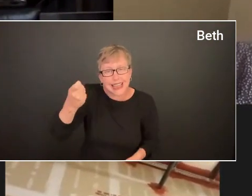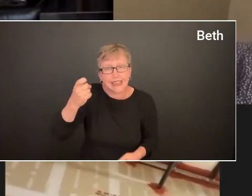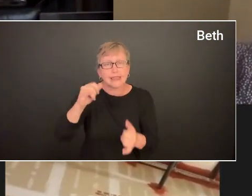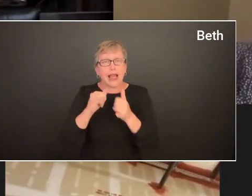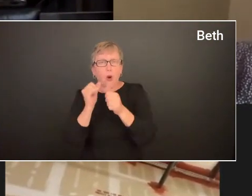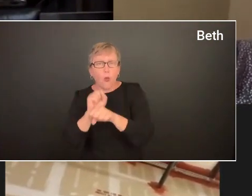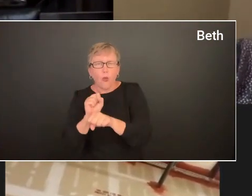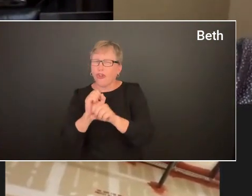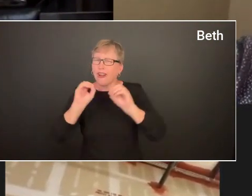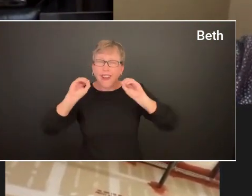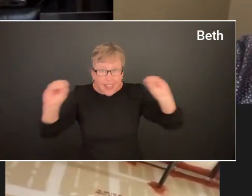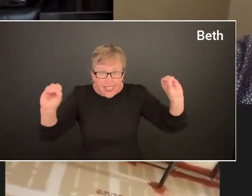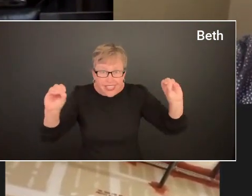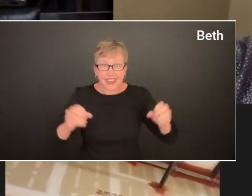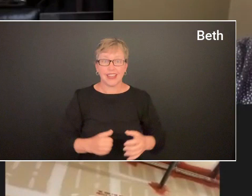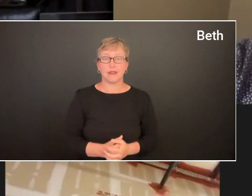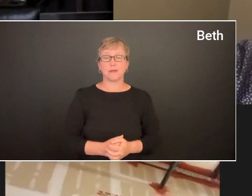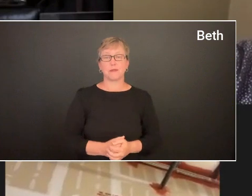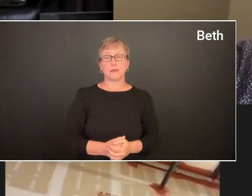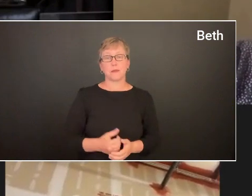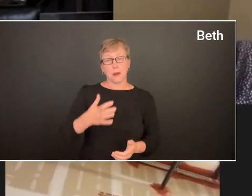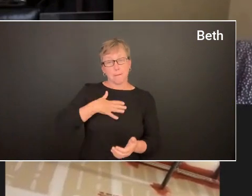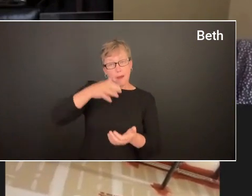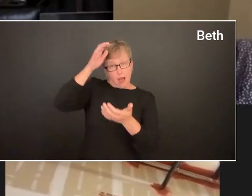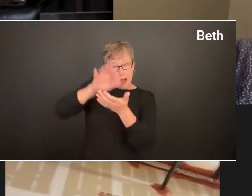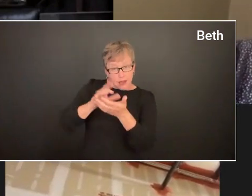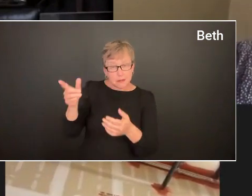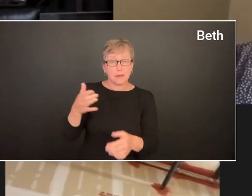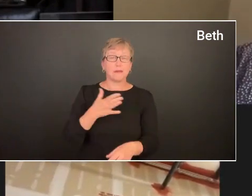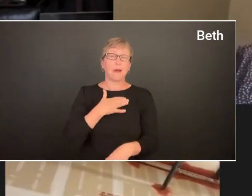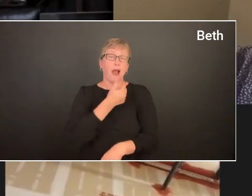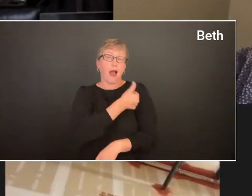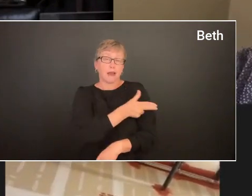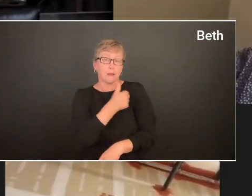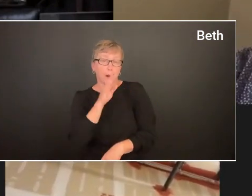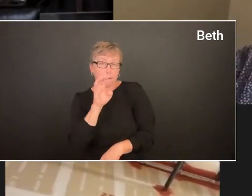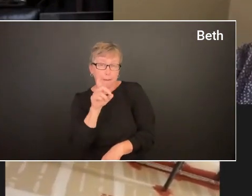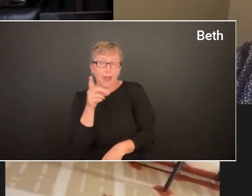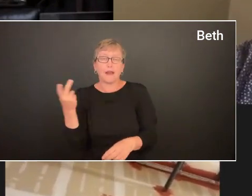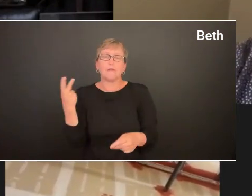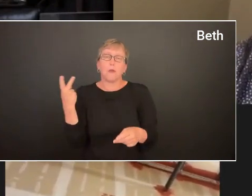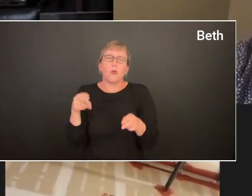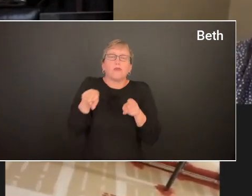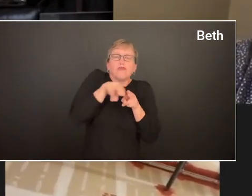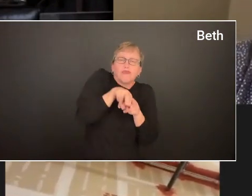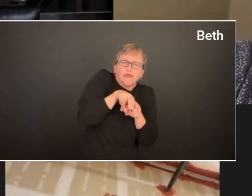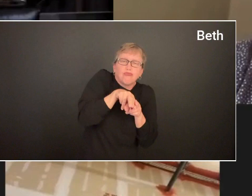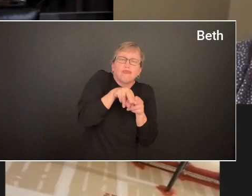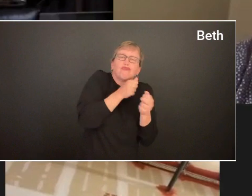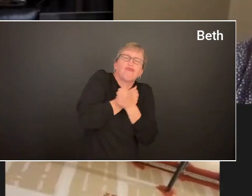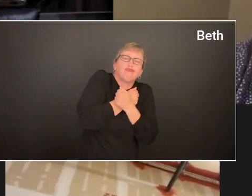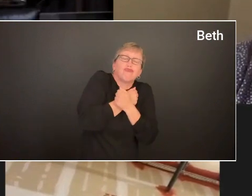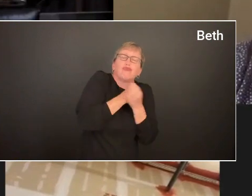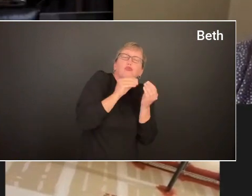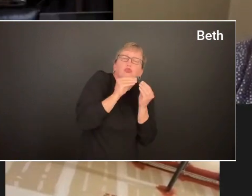no education, and definitely no education about sex. My husband would crawl into the